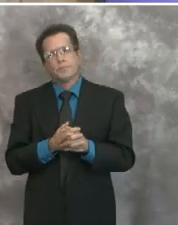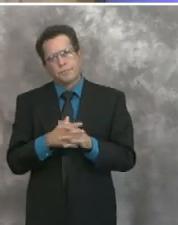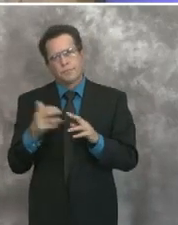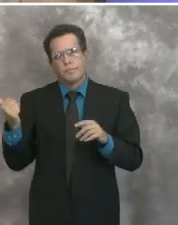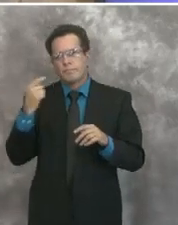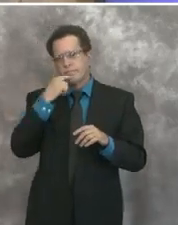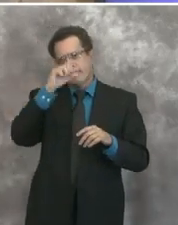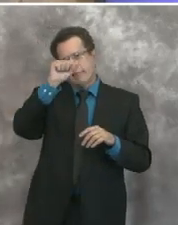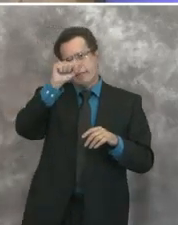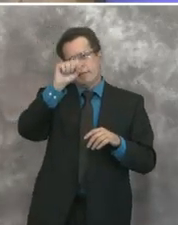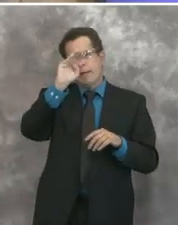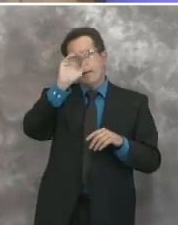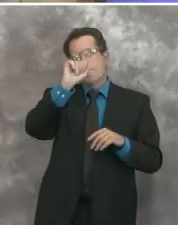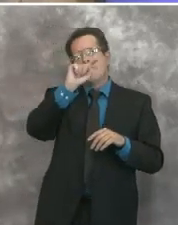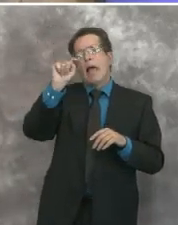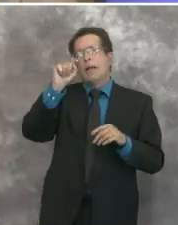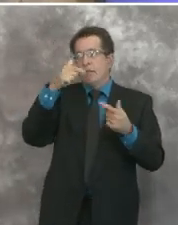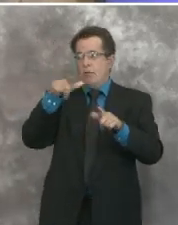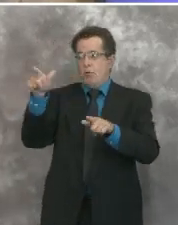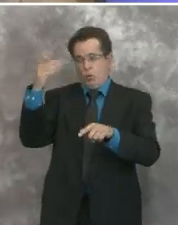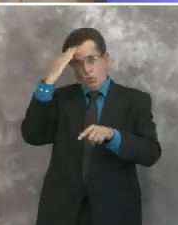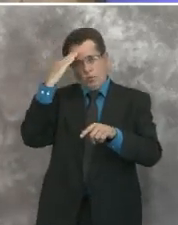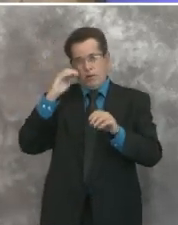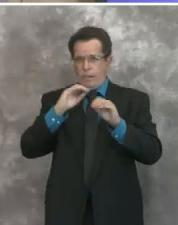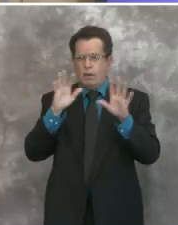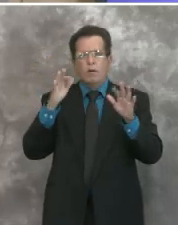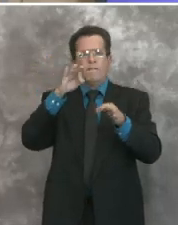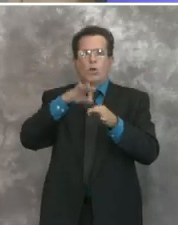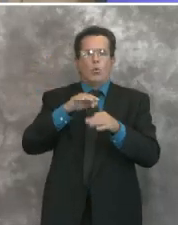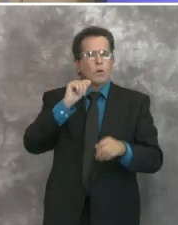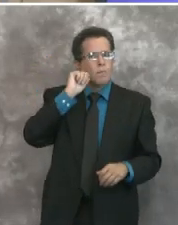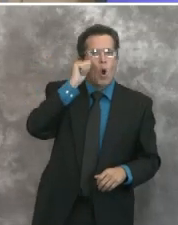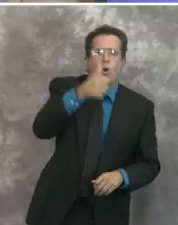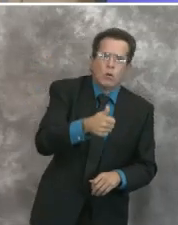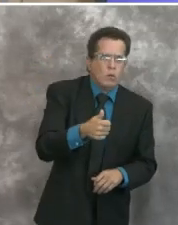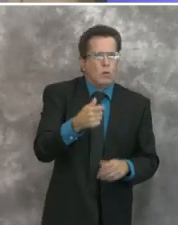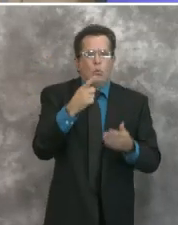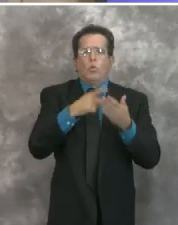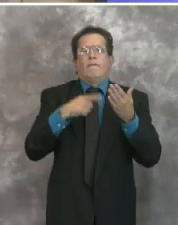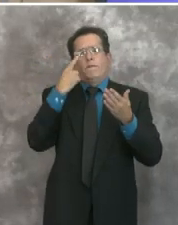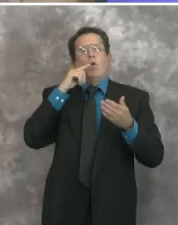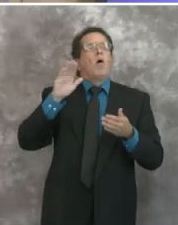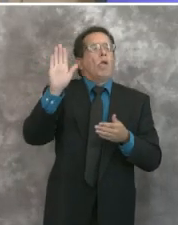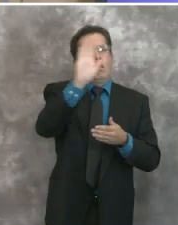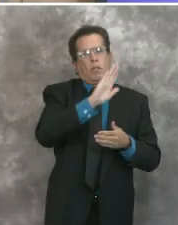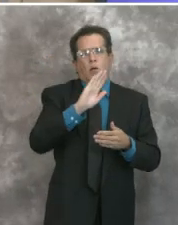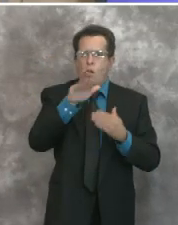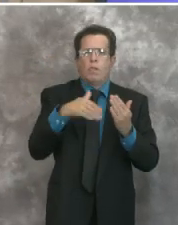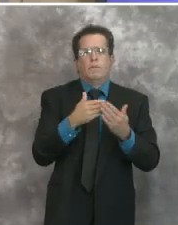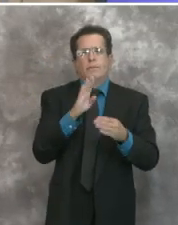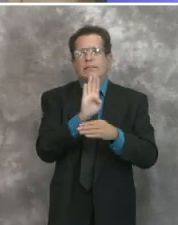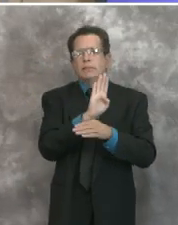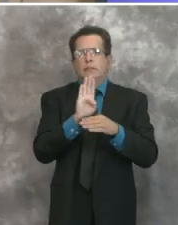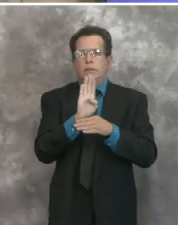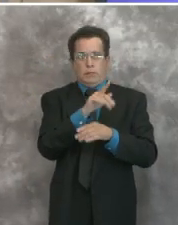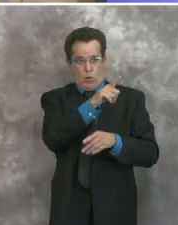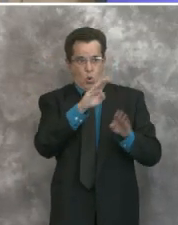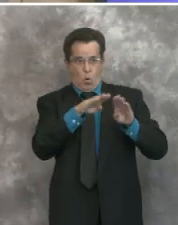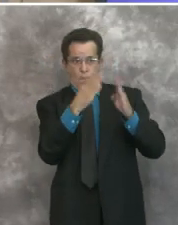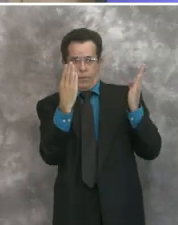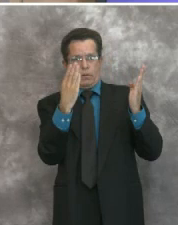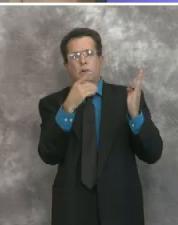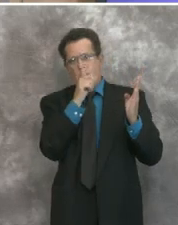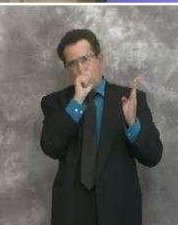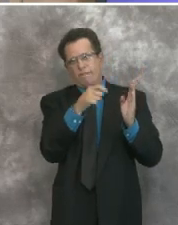Yeah, Matt, just to be clear, what we're voting on tomorrow is basically a general framework that would apply to all businesses as they open. It would apply to